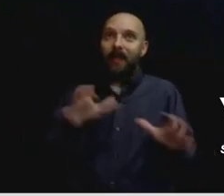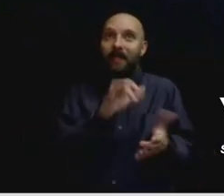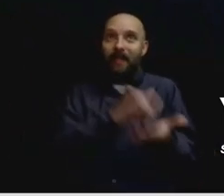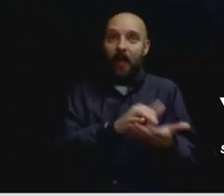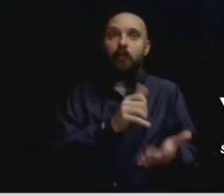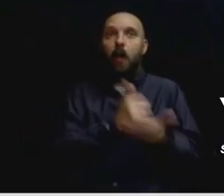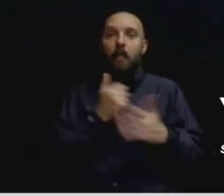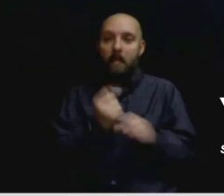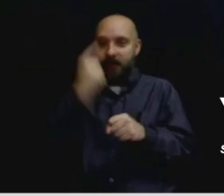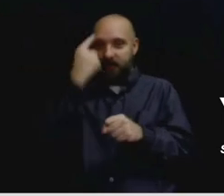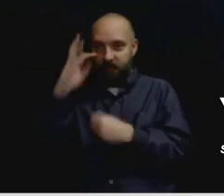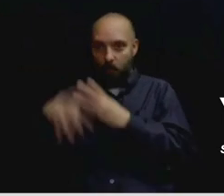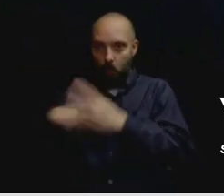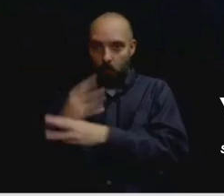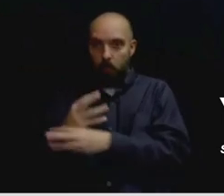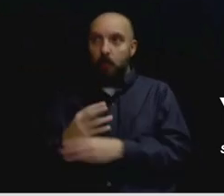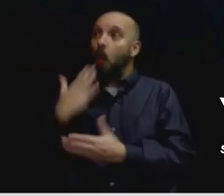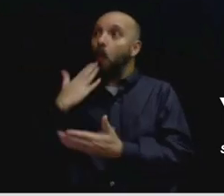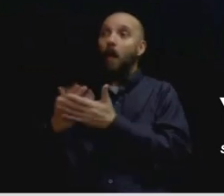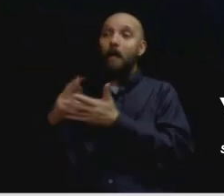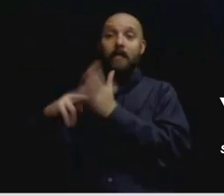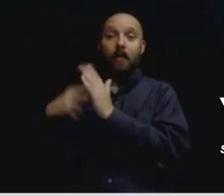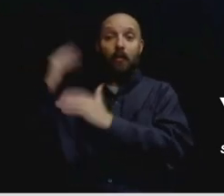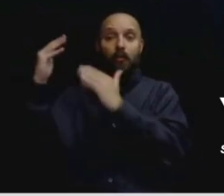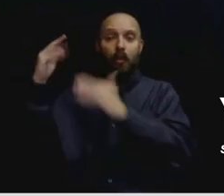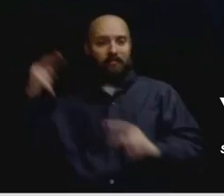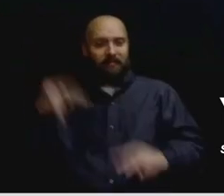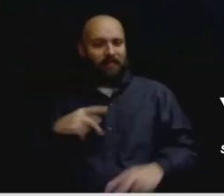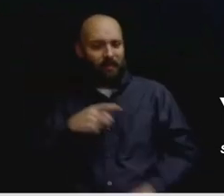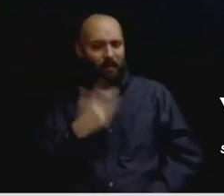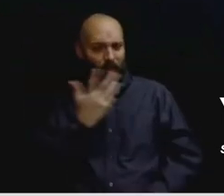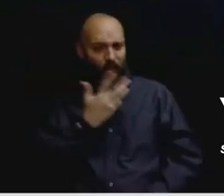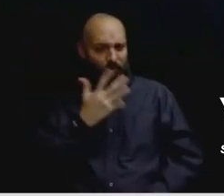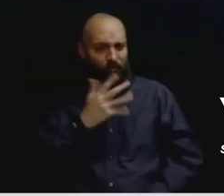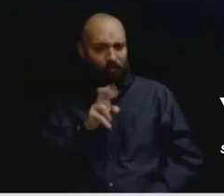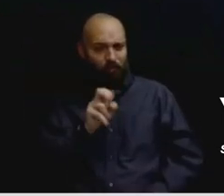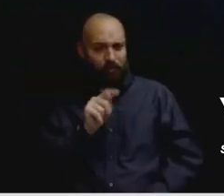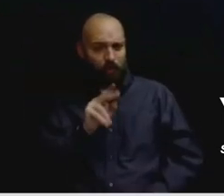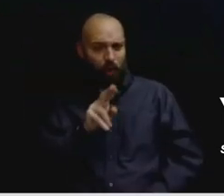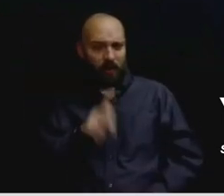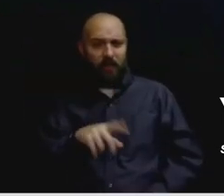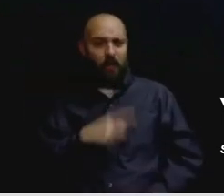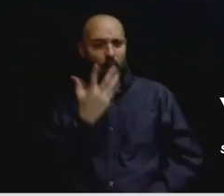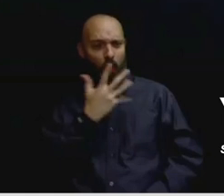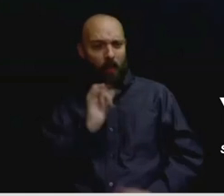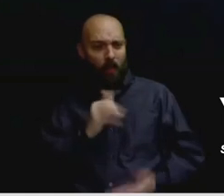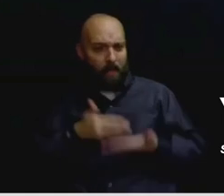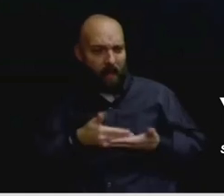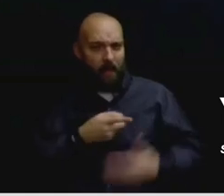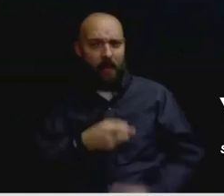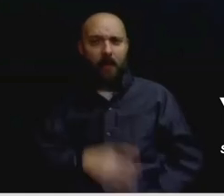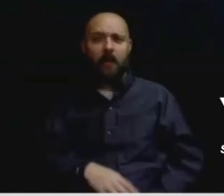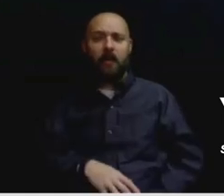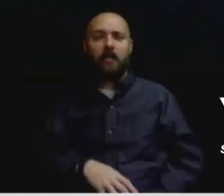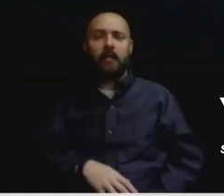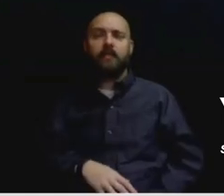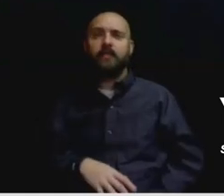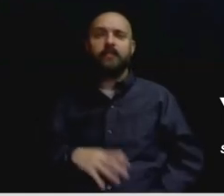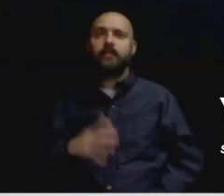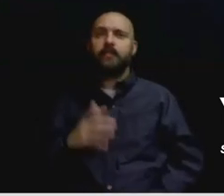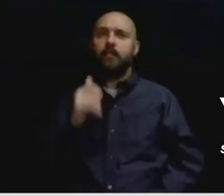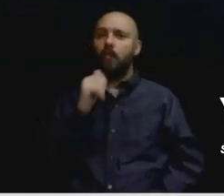But well-meaning adults said I looked retarded or I looked babyish. And it wasn't just